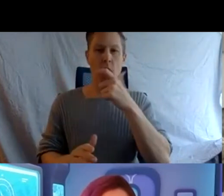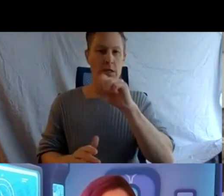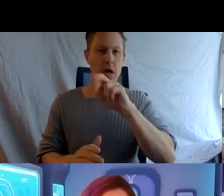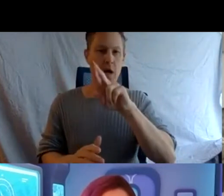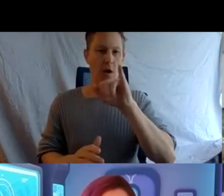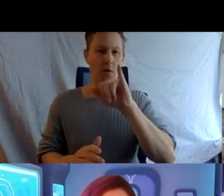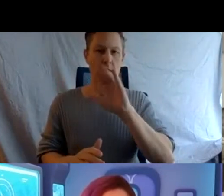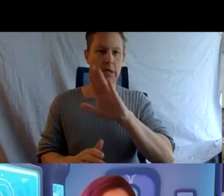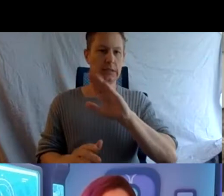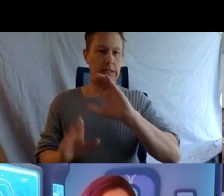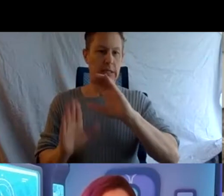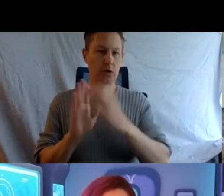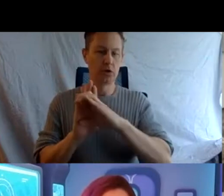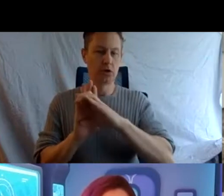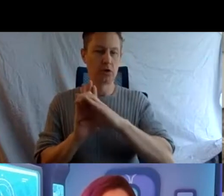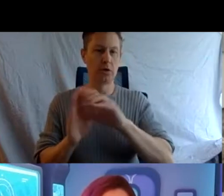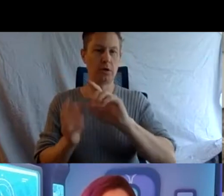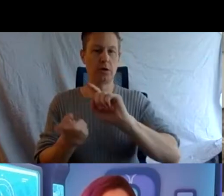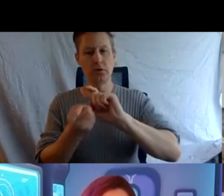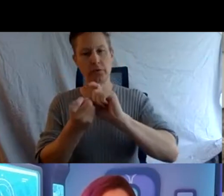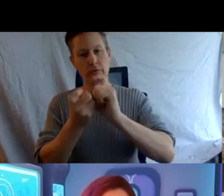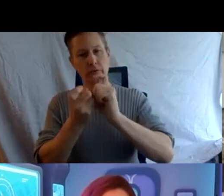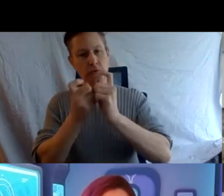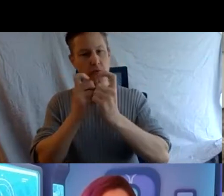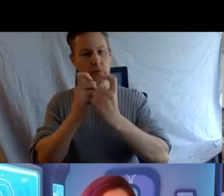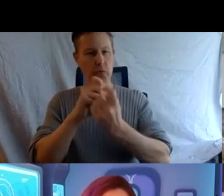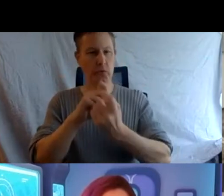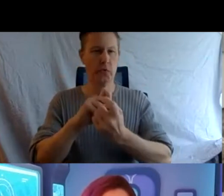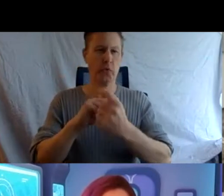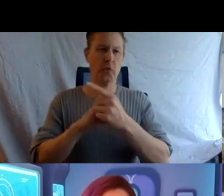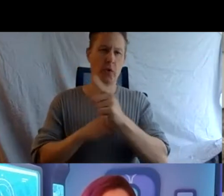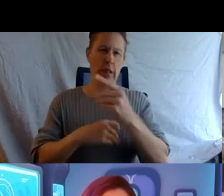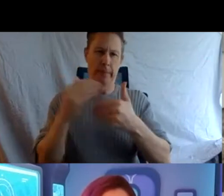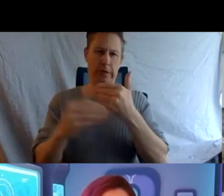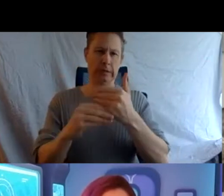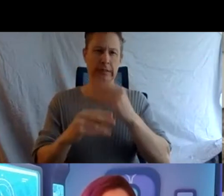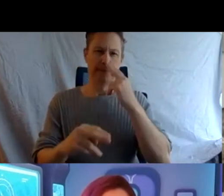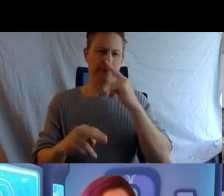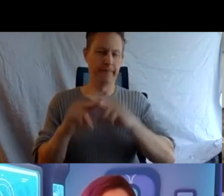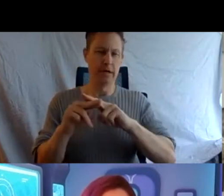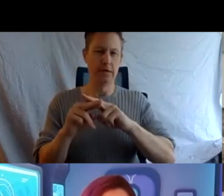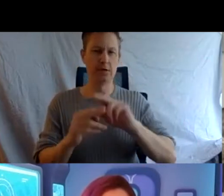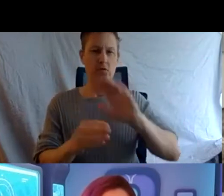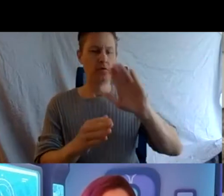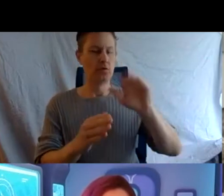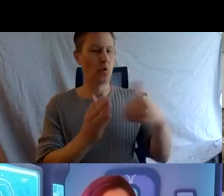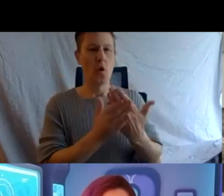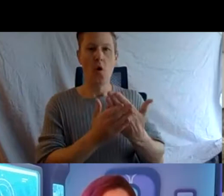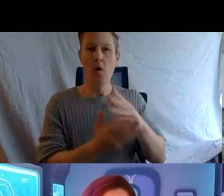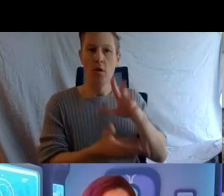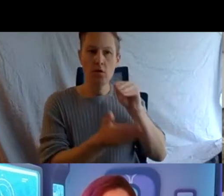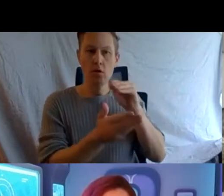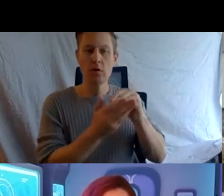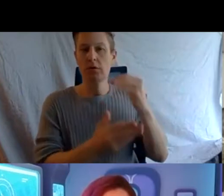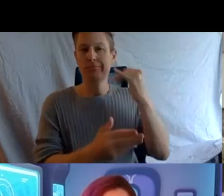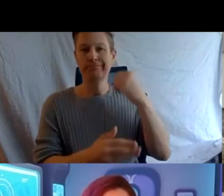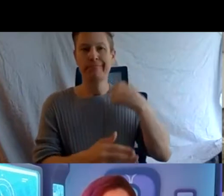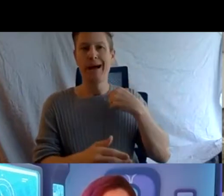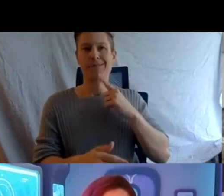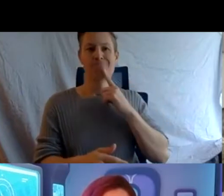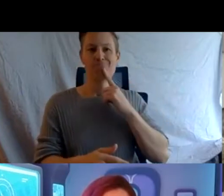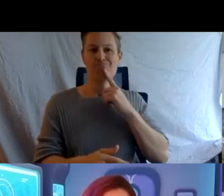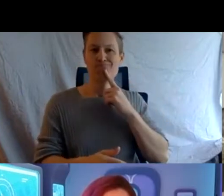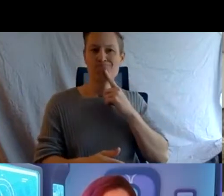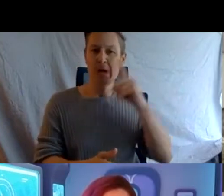much fun. And seeing how everyone learned. I truly believe that if you've never met someone in a wheelchair, or if you've never